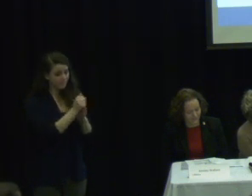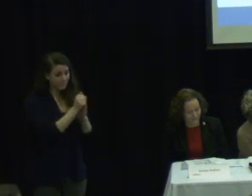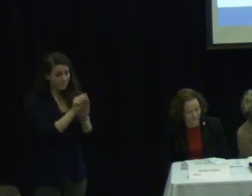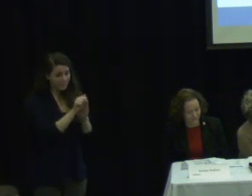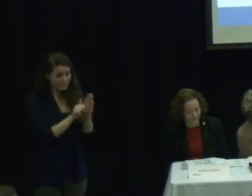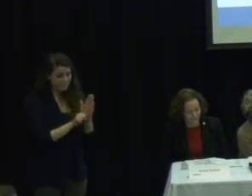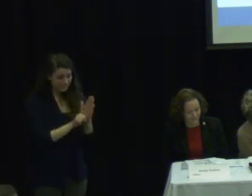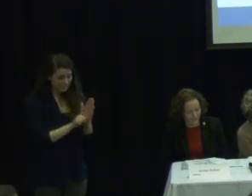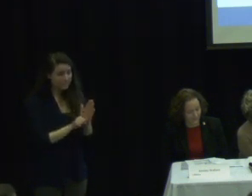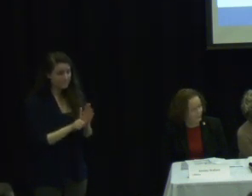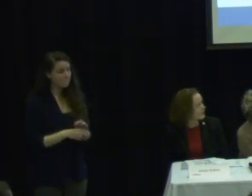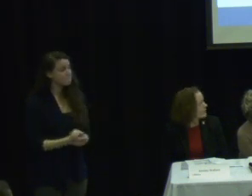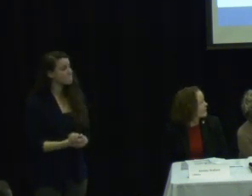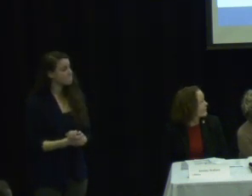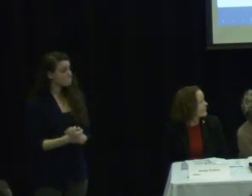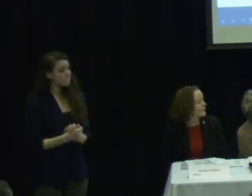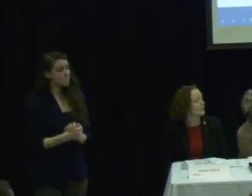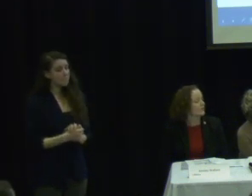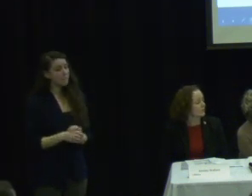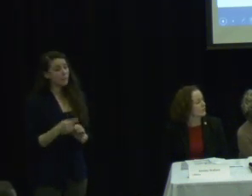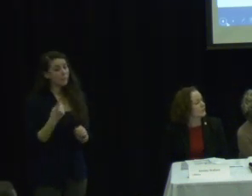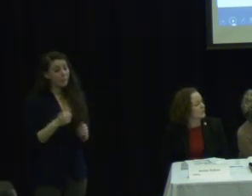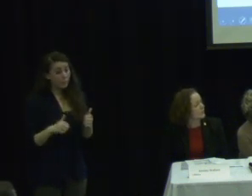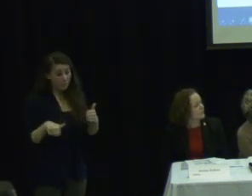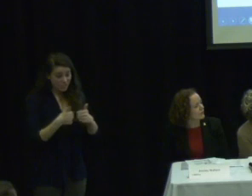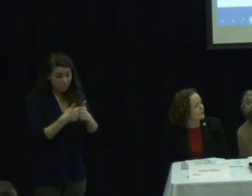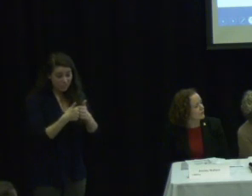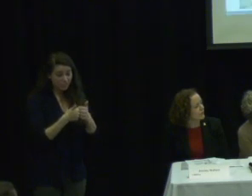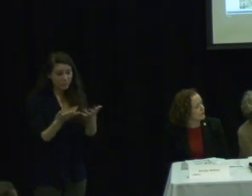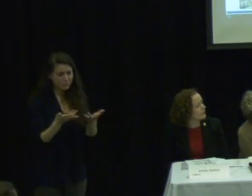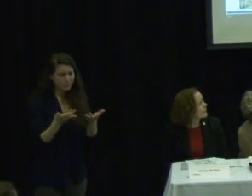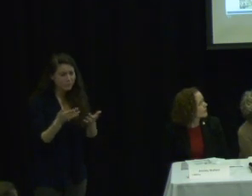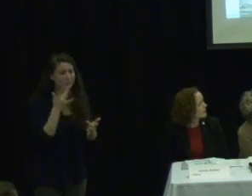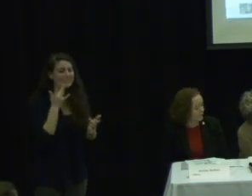is the housing shortage. And so when we look at that,